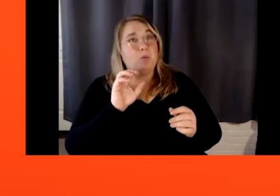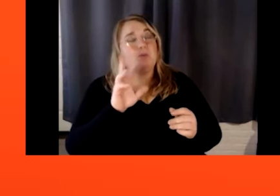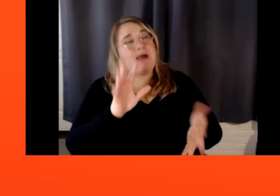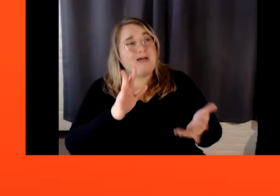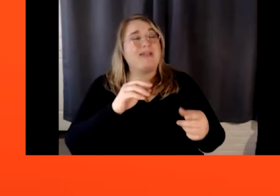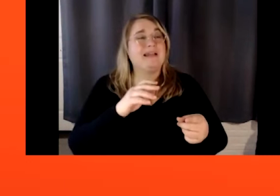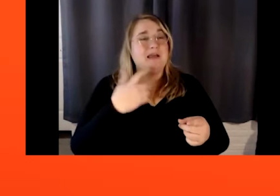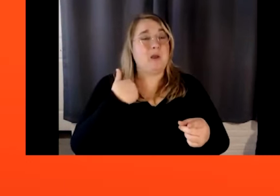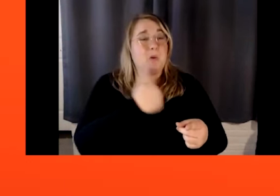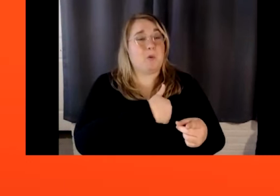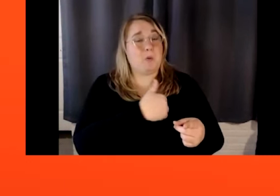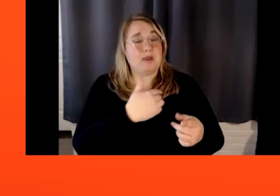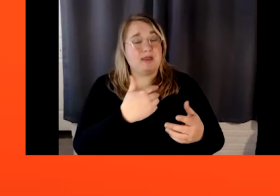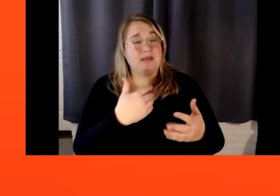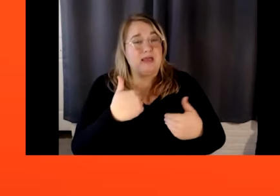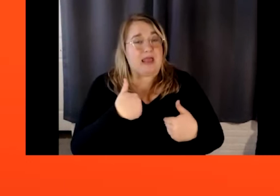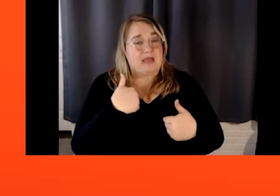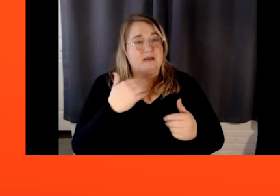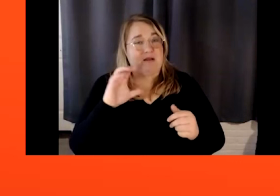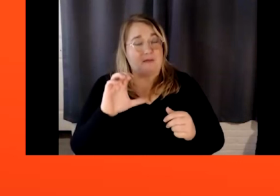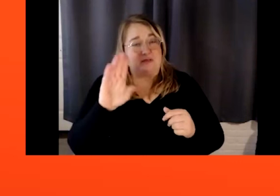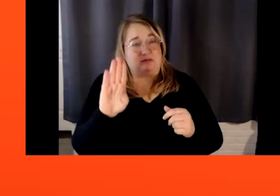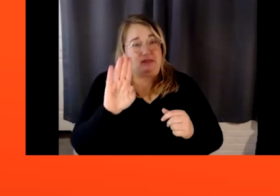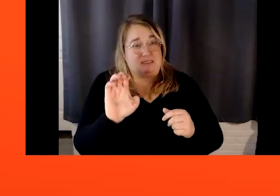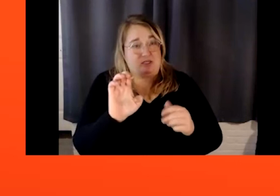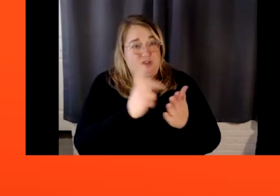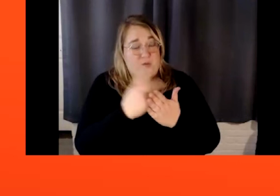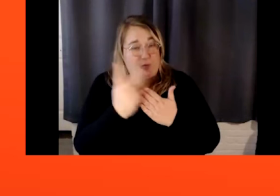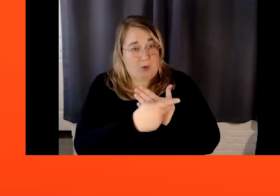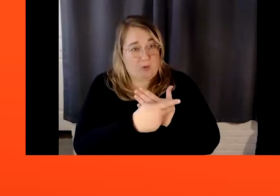a competency based education program.